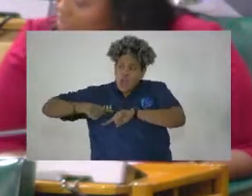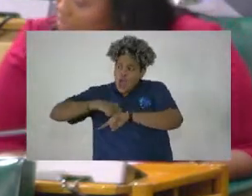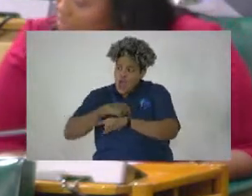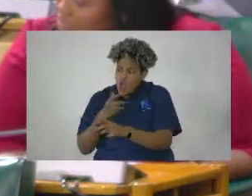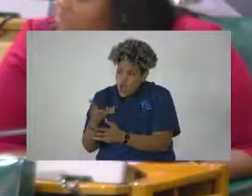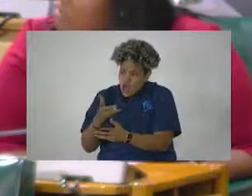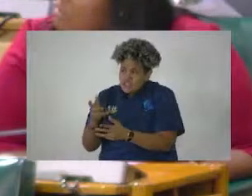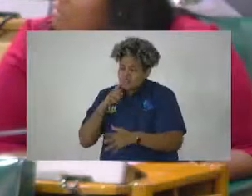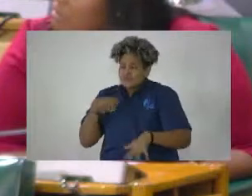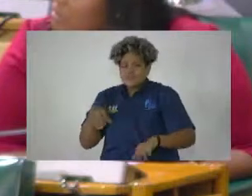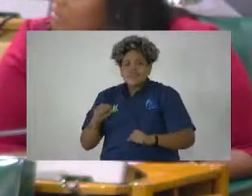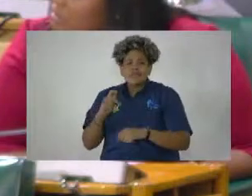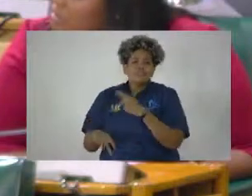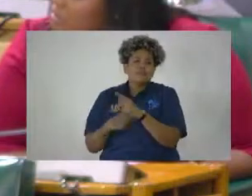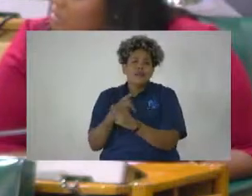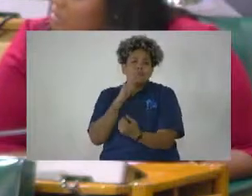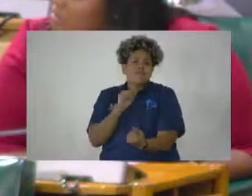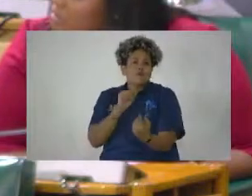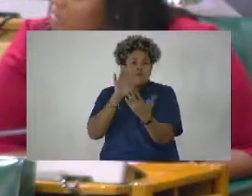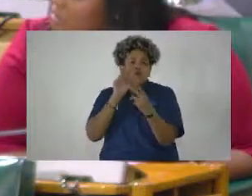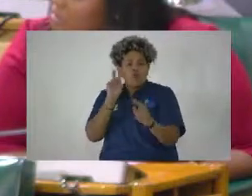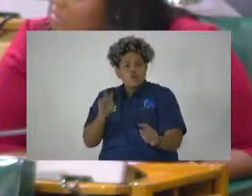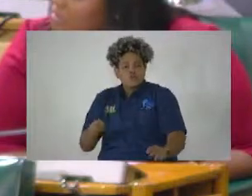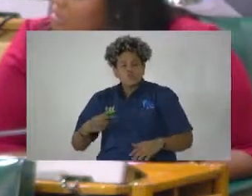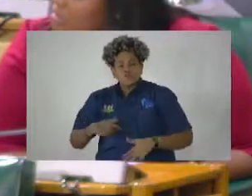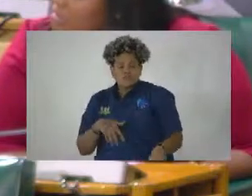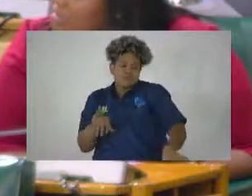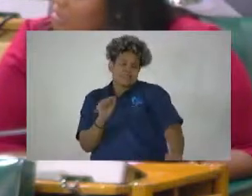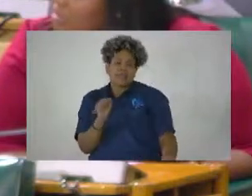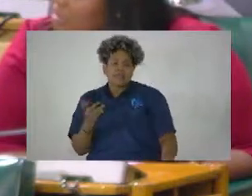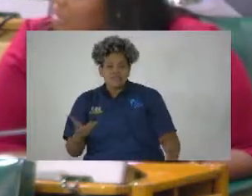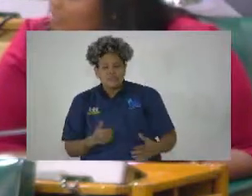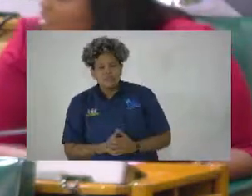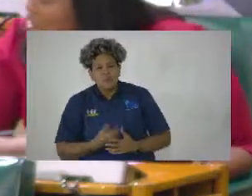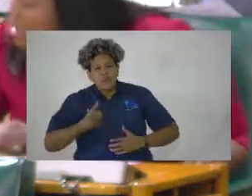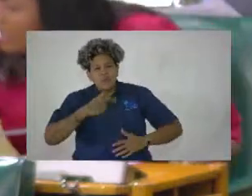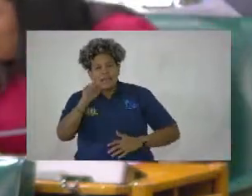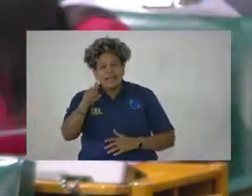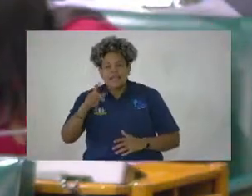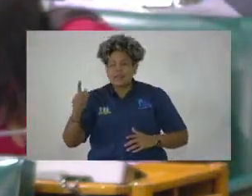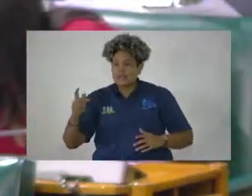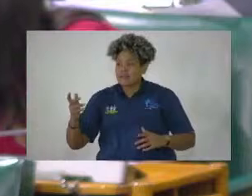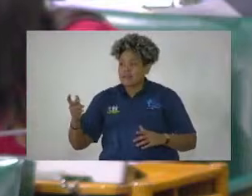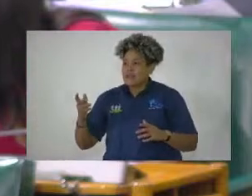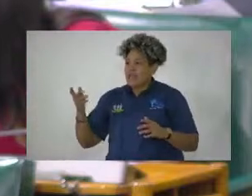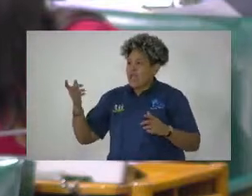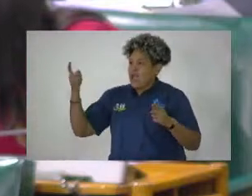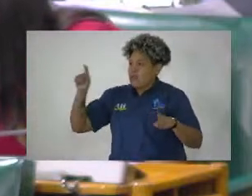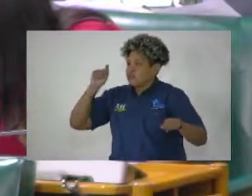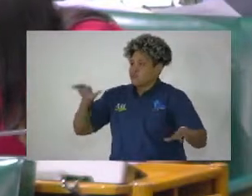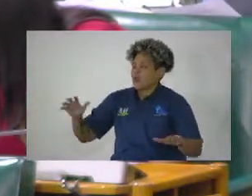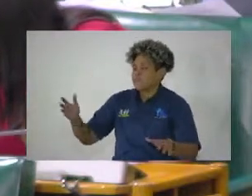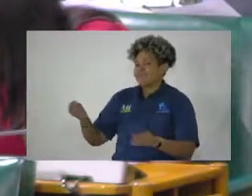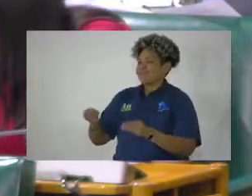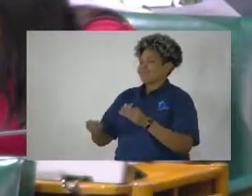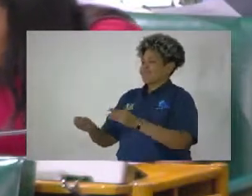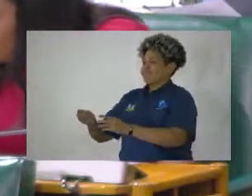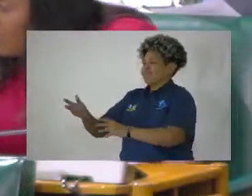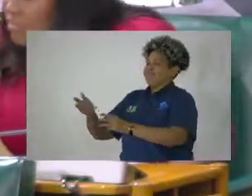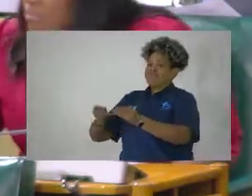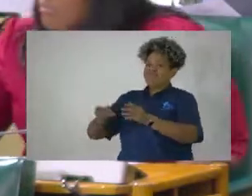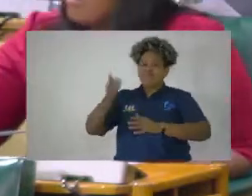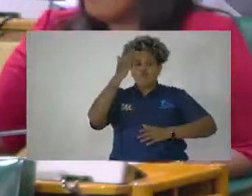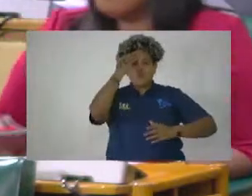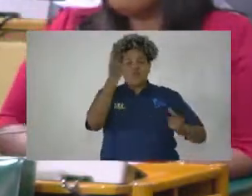to take the kind of approach that we have been taking. We need buffers. Buffers are essential,